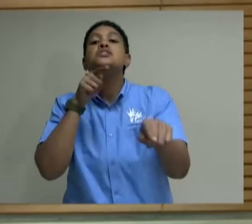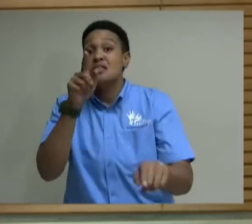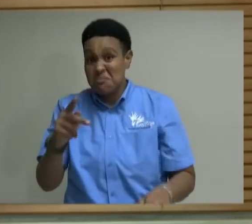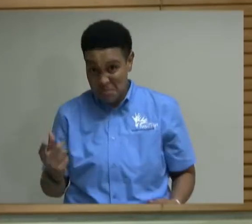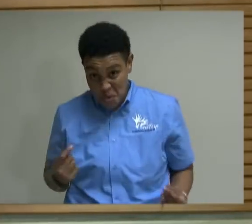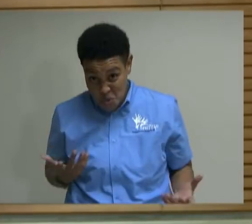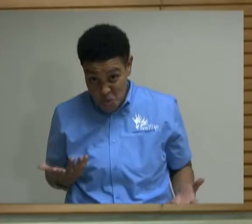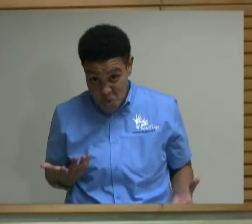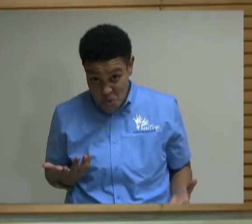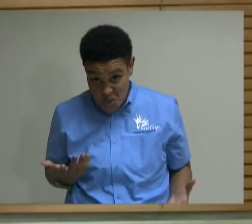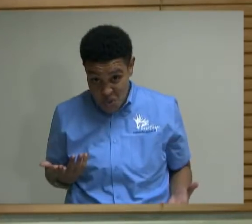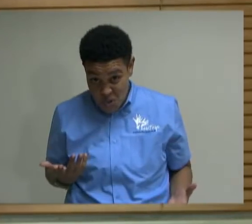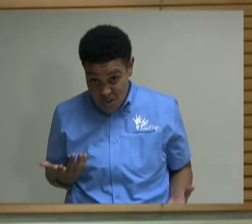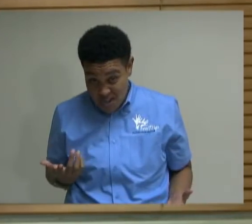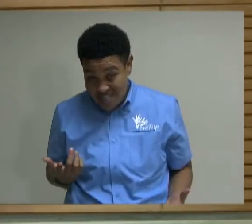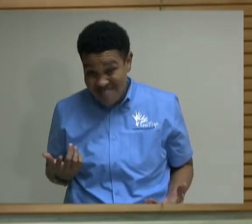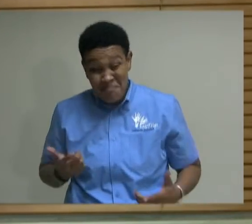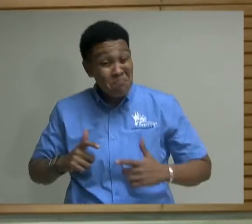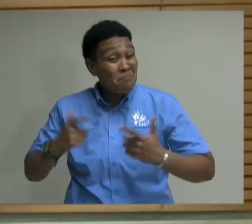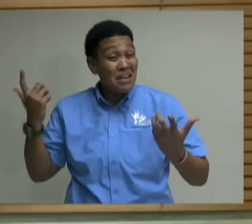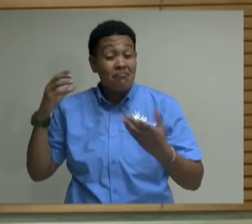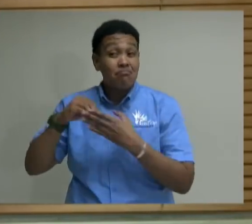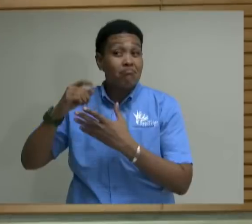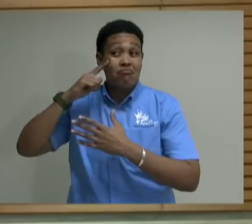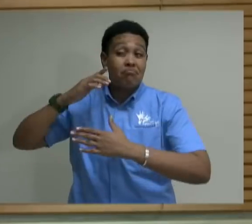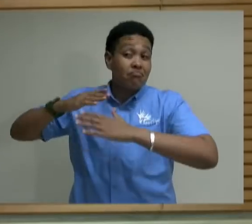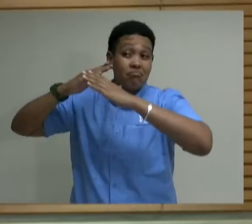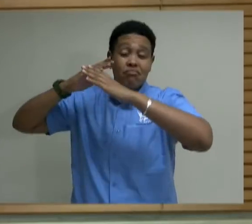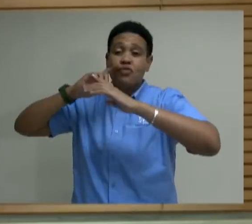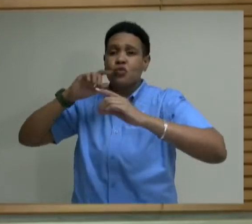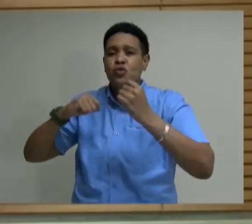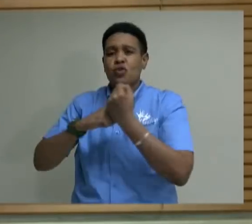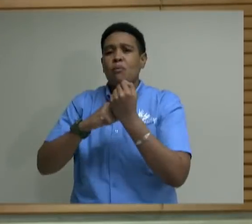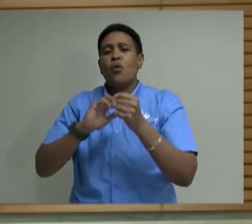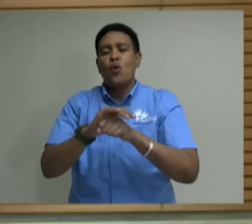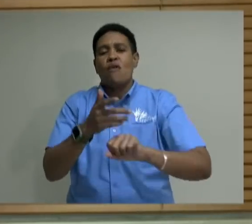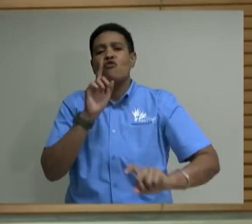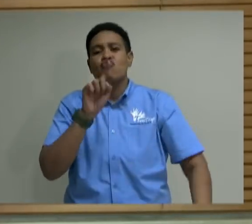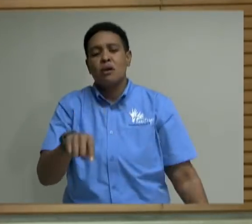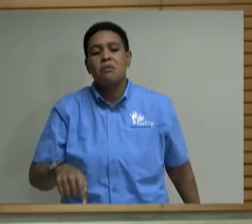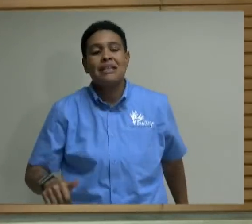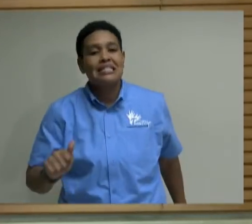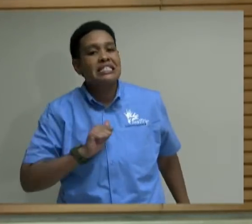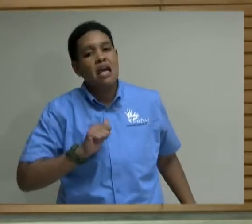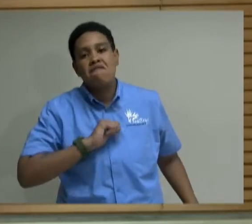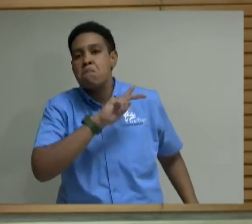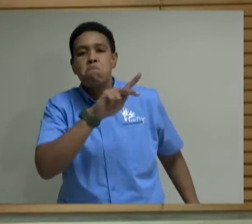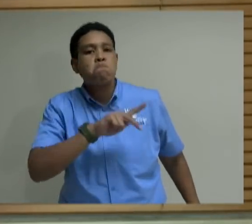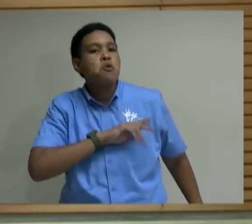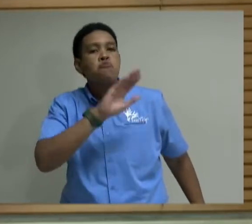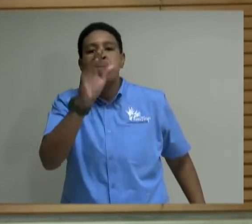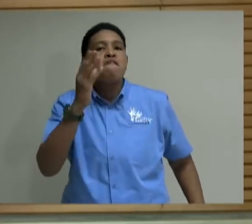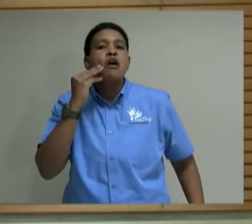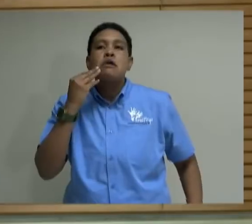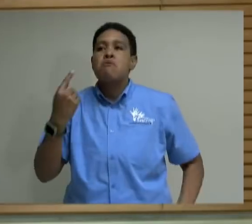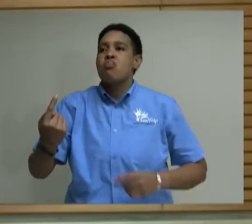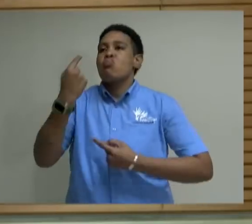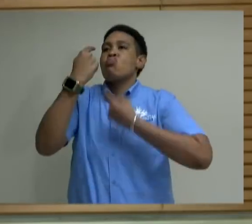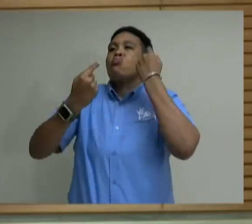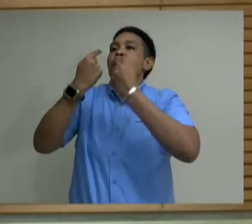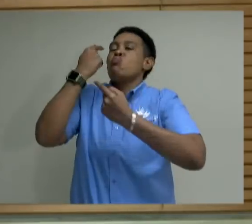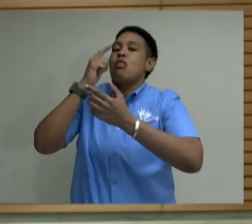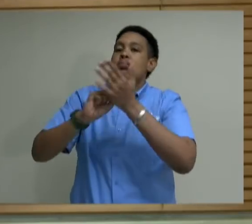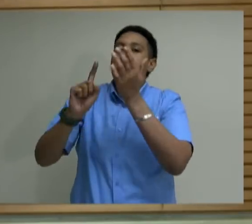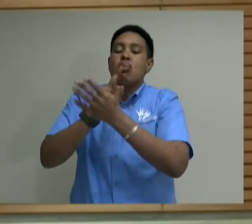of the sort of block to supporting the COVID response. I personally never had that experience.